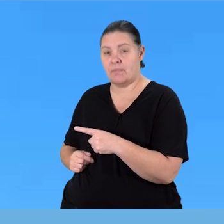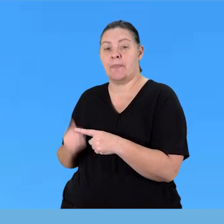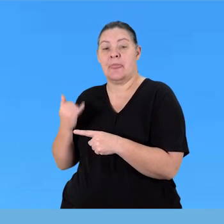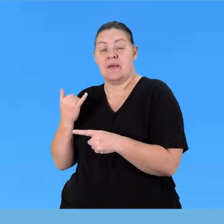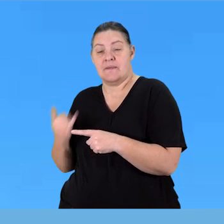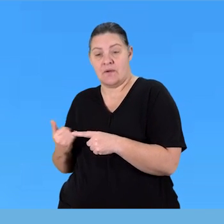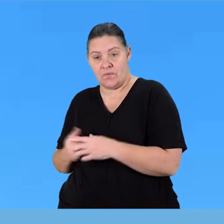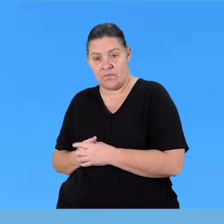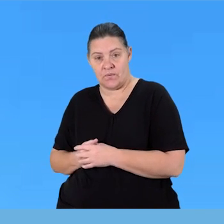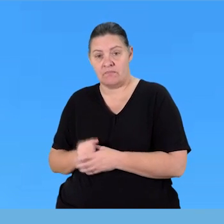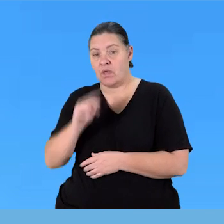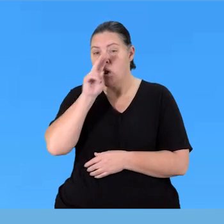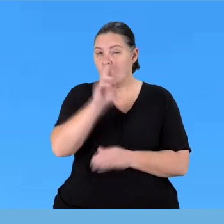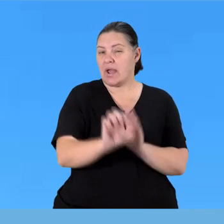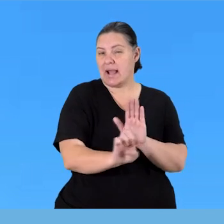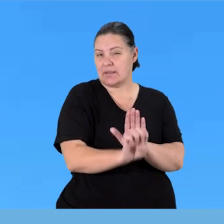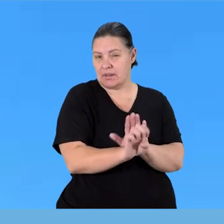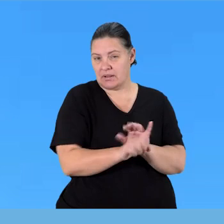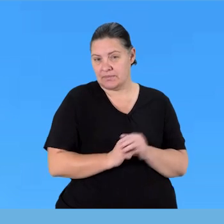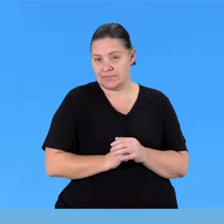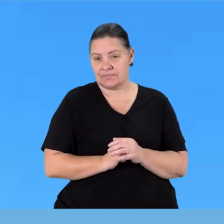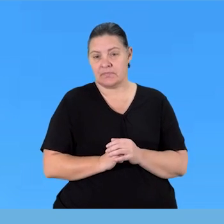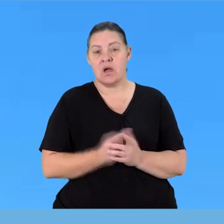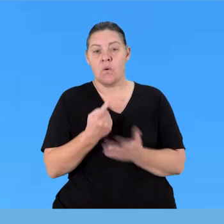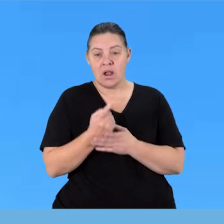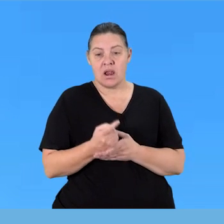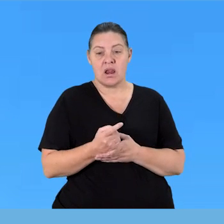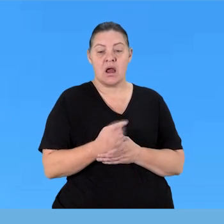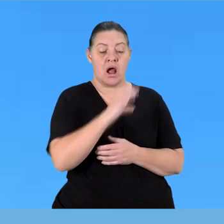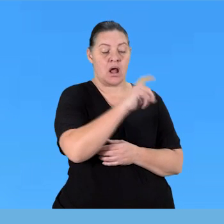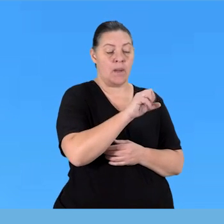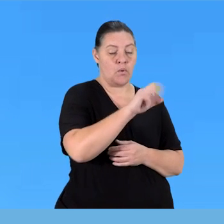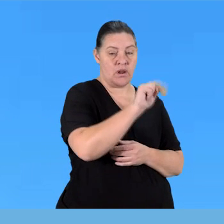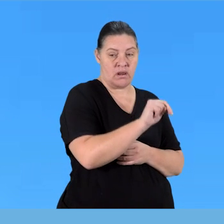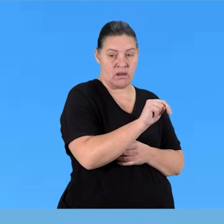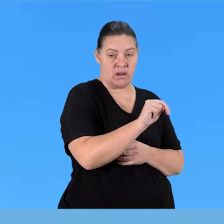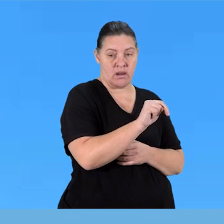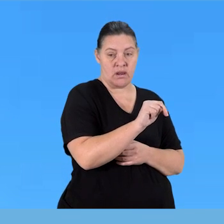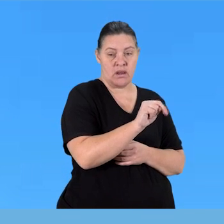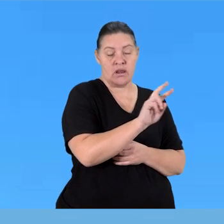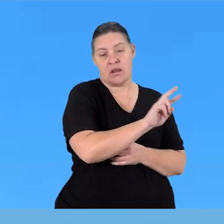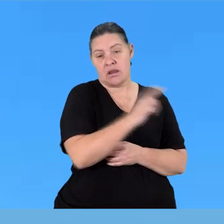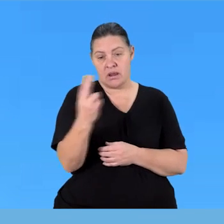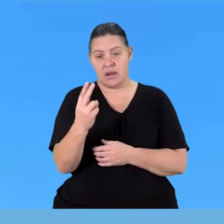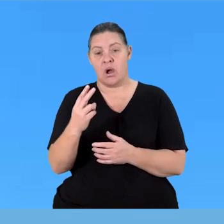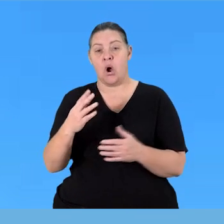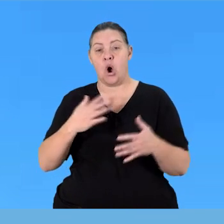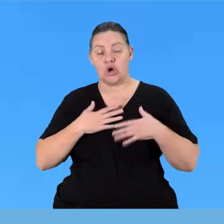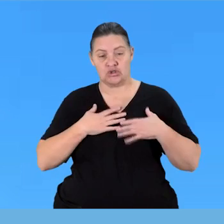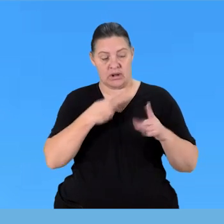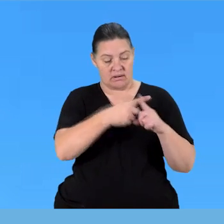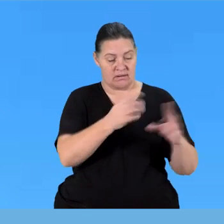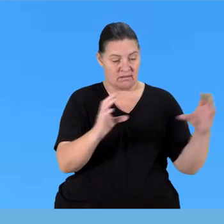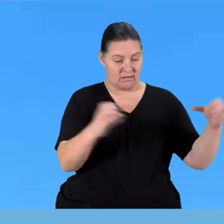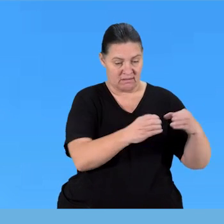Now, if we also to look at this example, that we are going to react carbon, that is going to react with